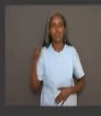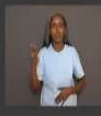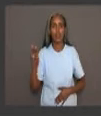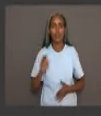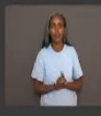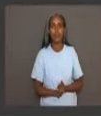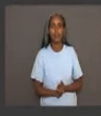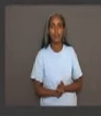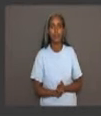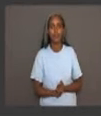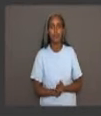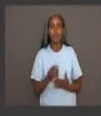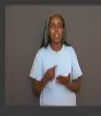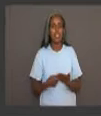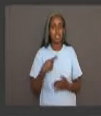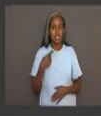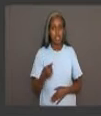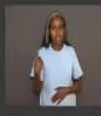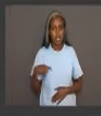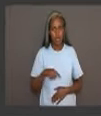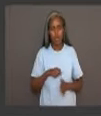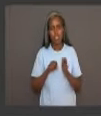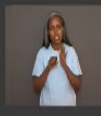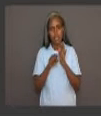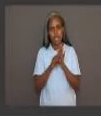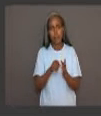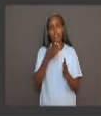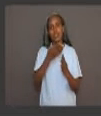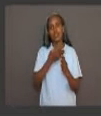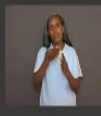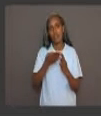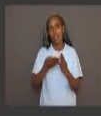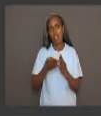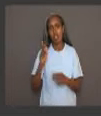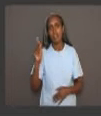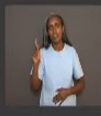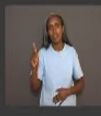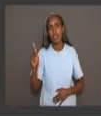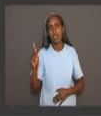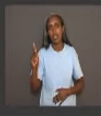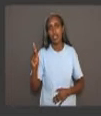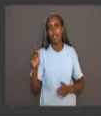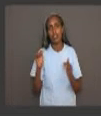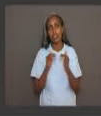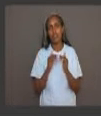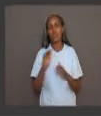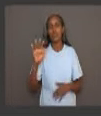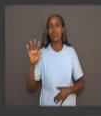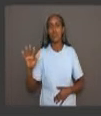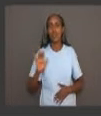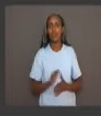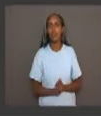12, then our sampling interval, K, is 5.